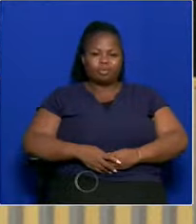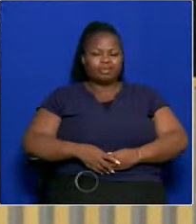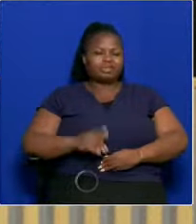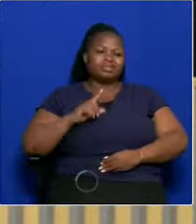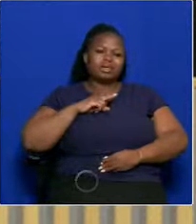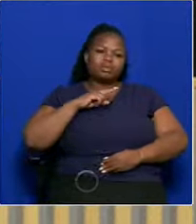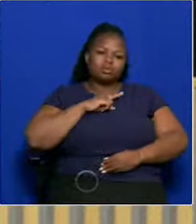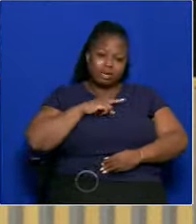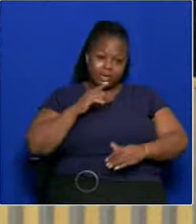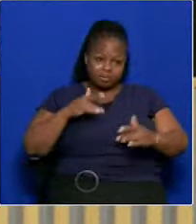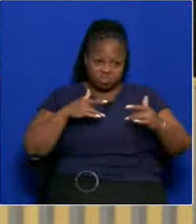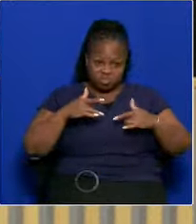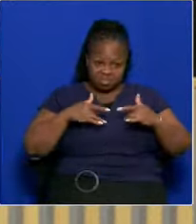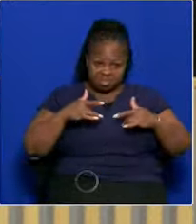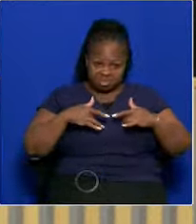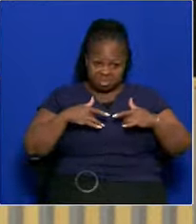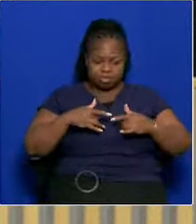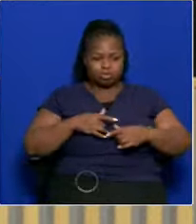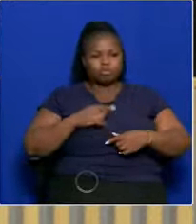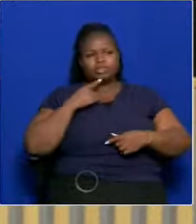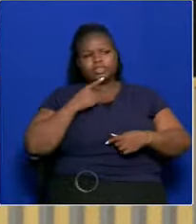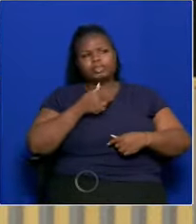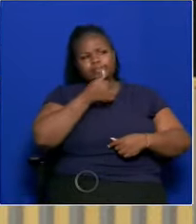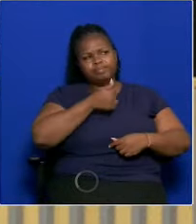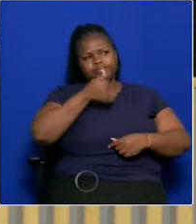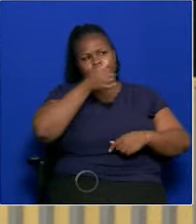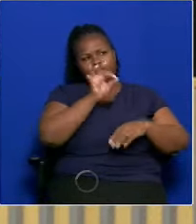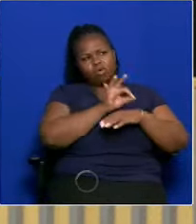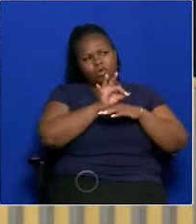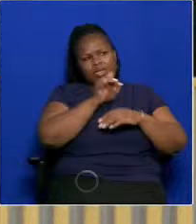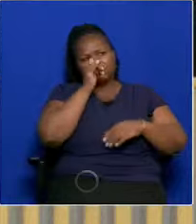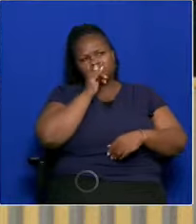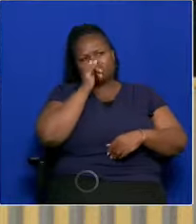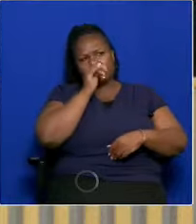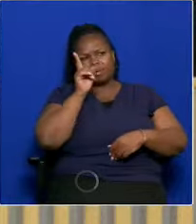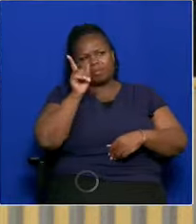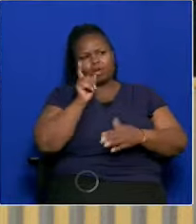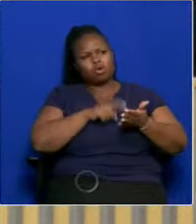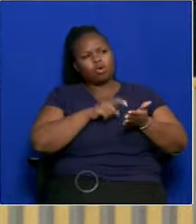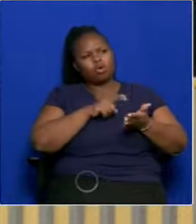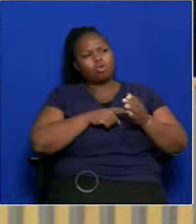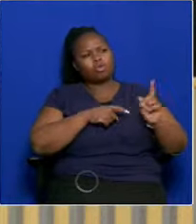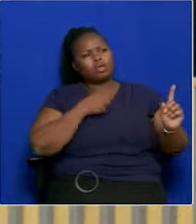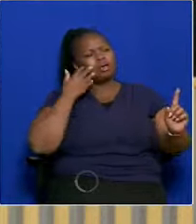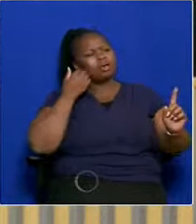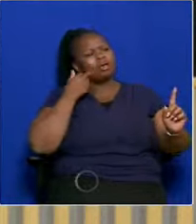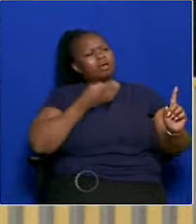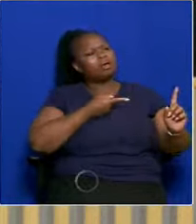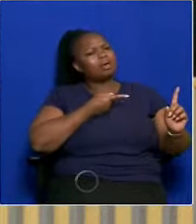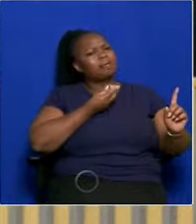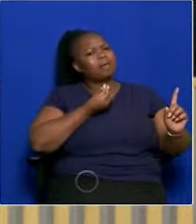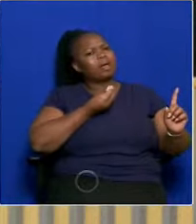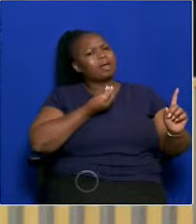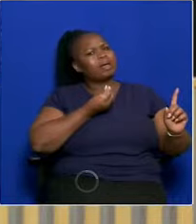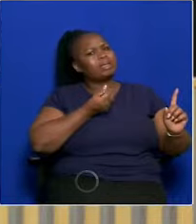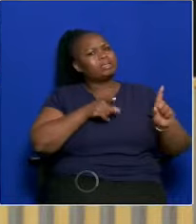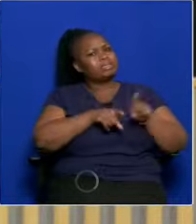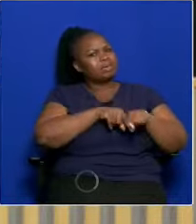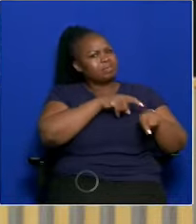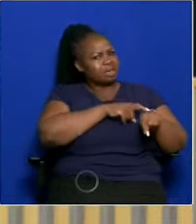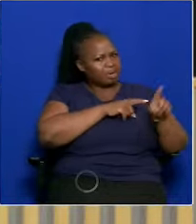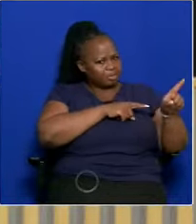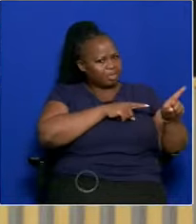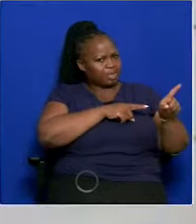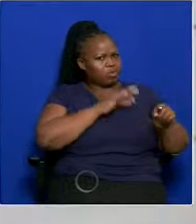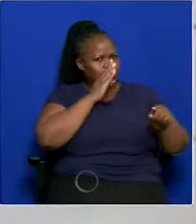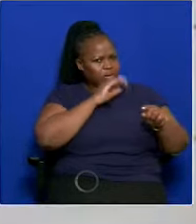that head of organized crime owed Mr. Matlala money at the same time that Mr. Matlala was the subject of a